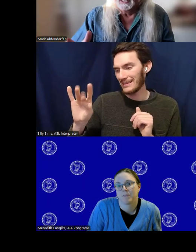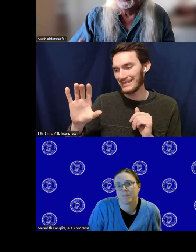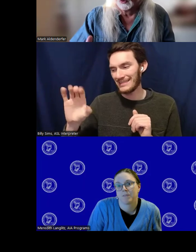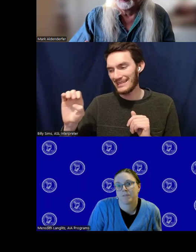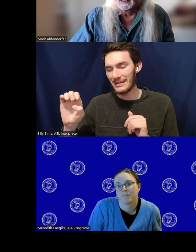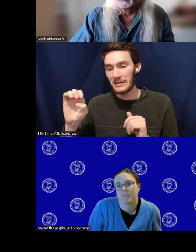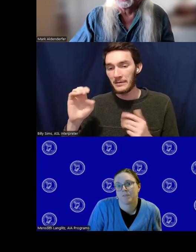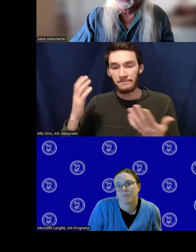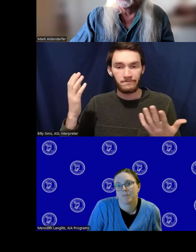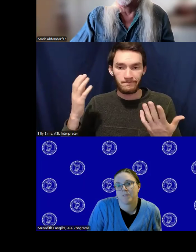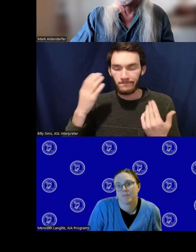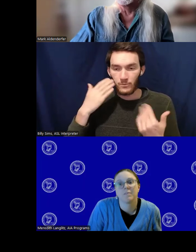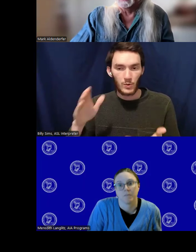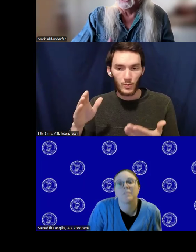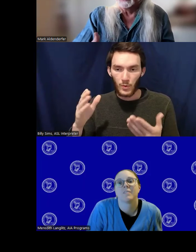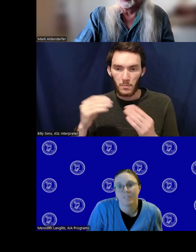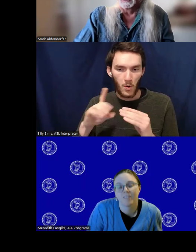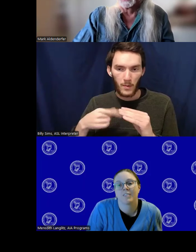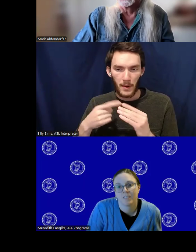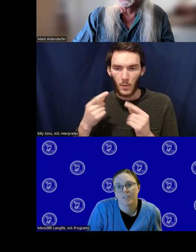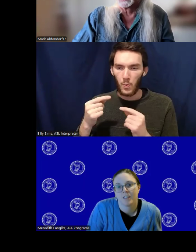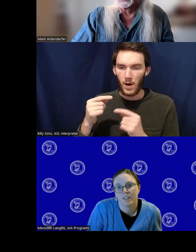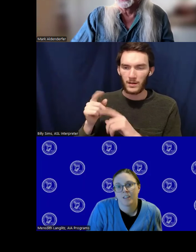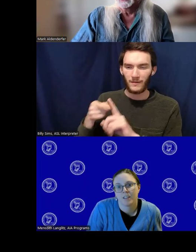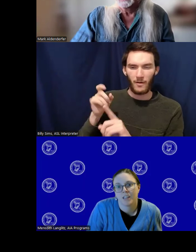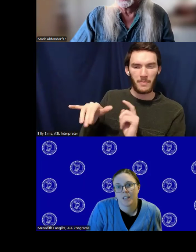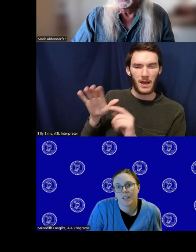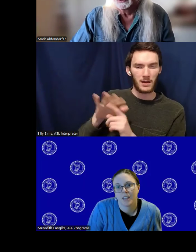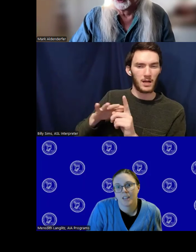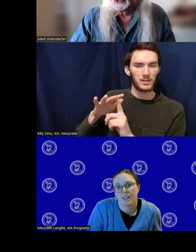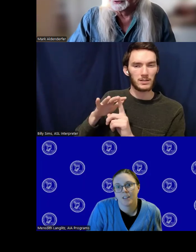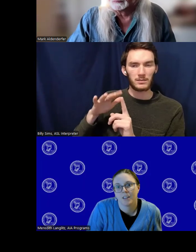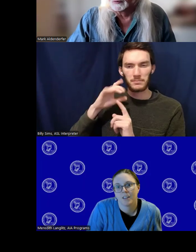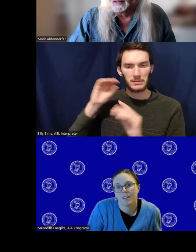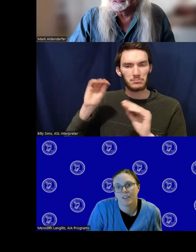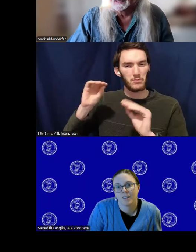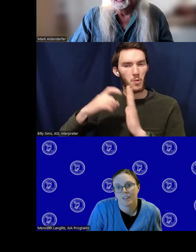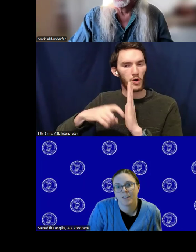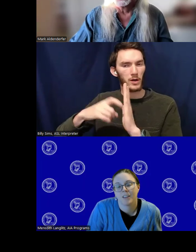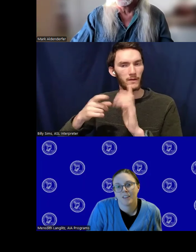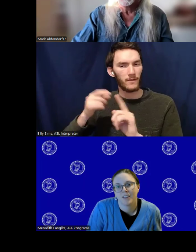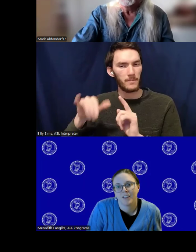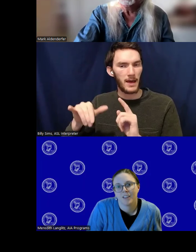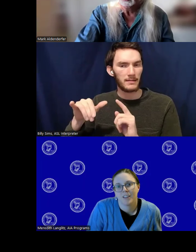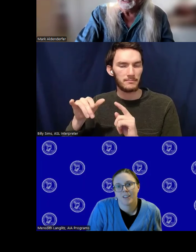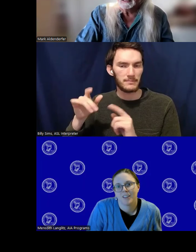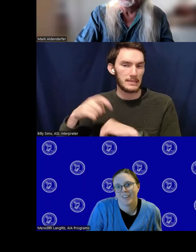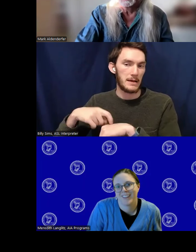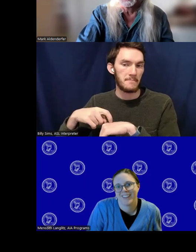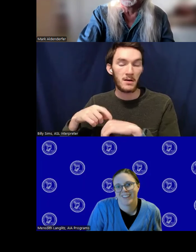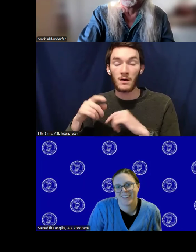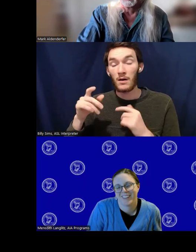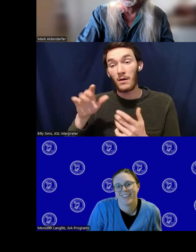know any more about what could be dated from that context because there's been no archaeology from that. So they're all